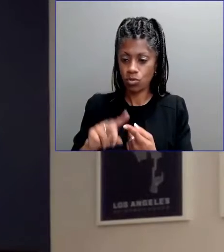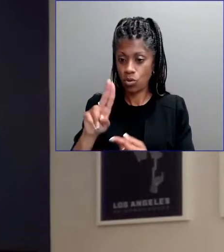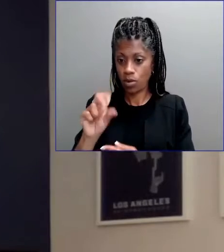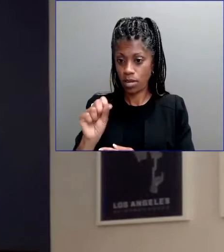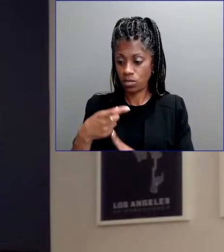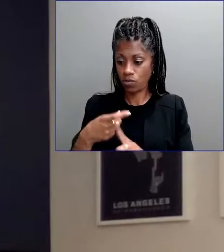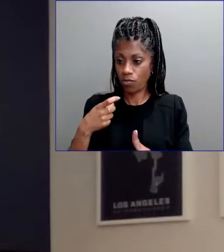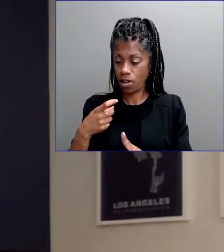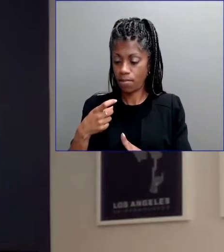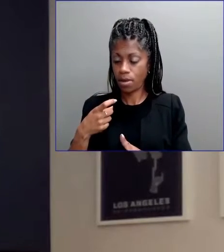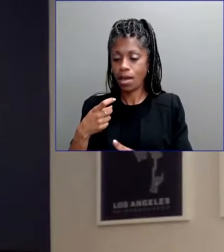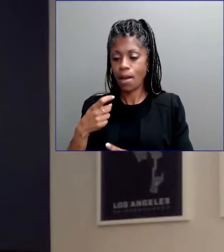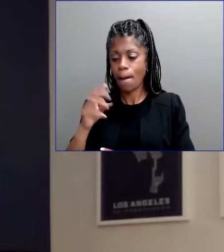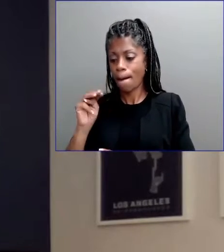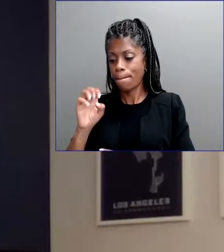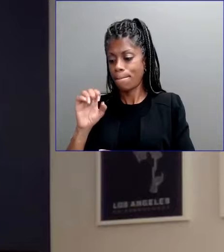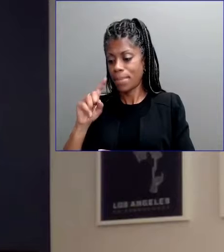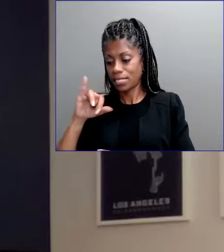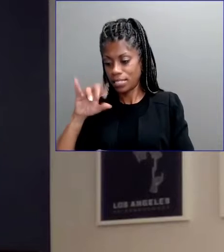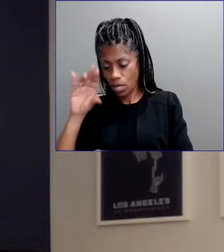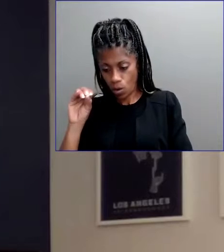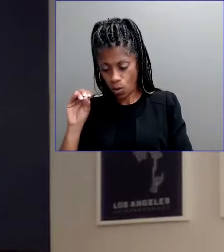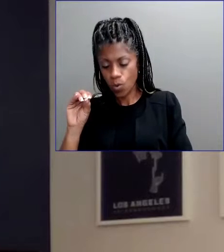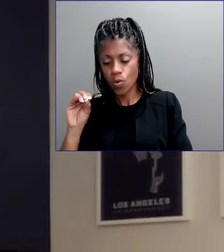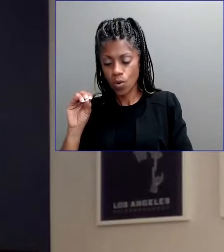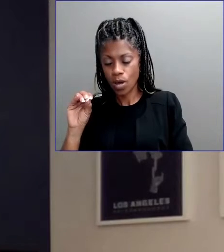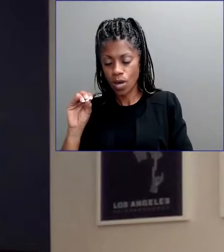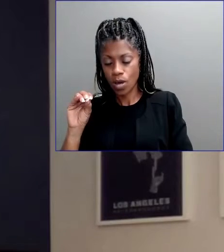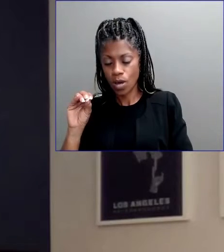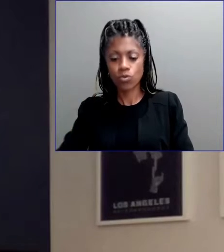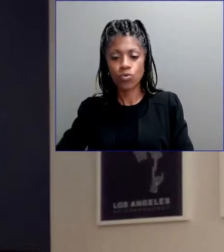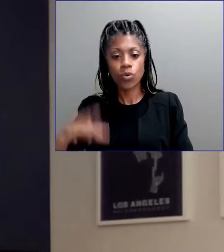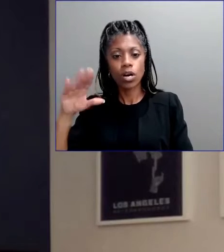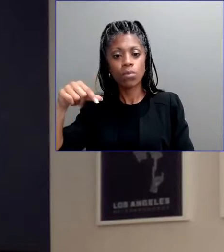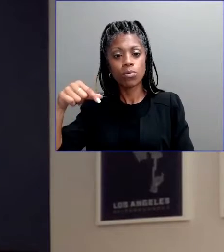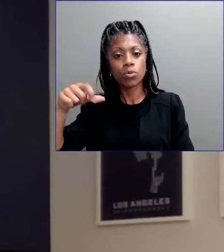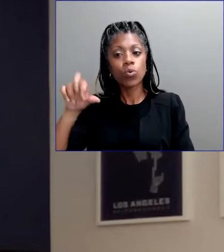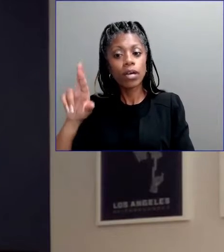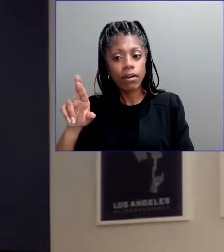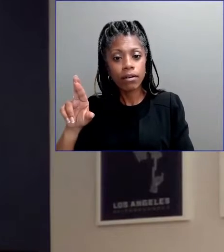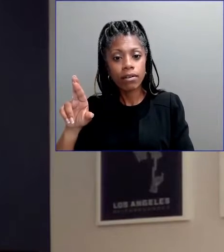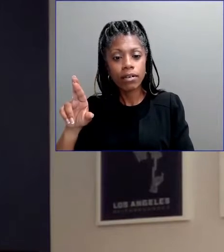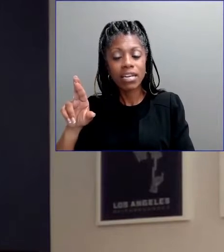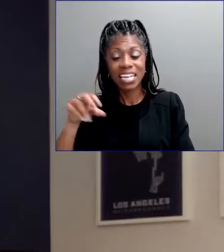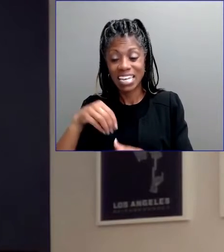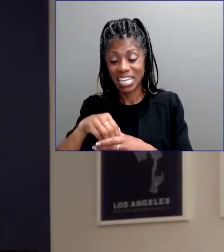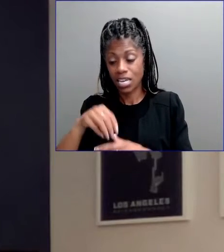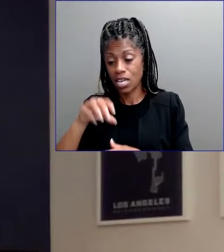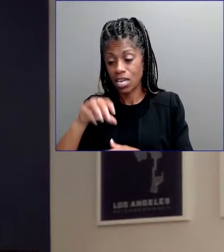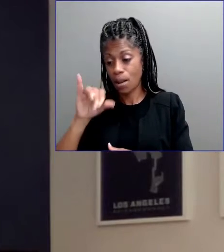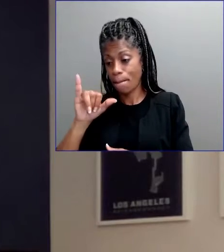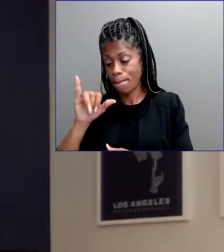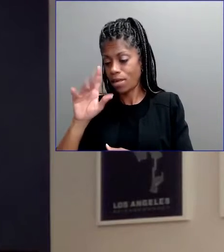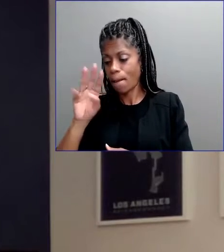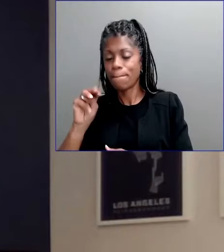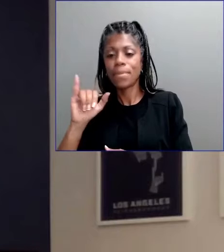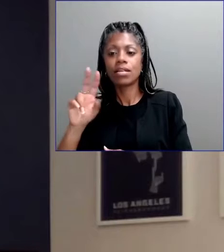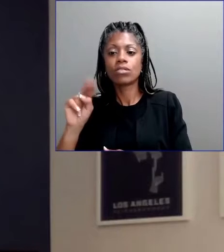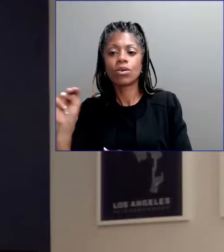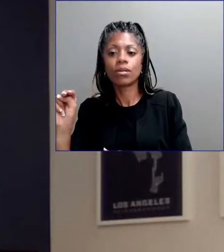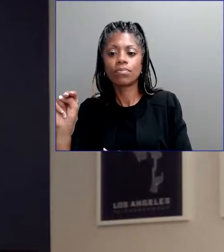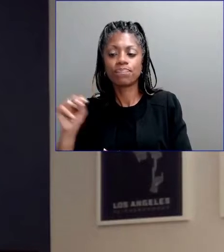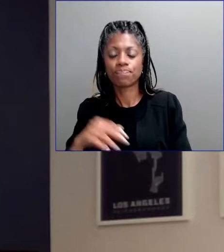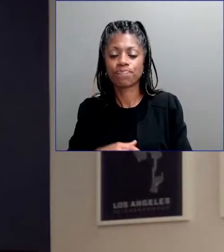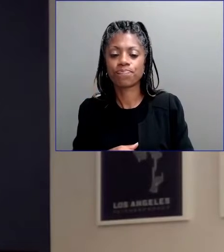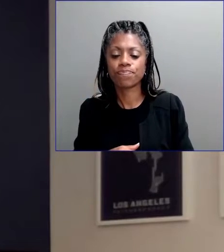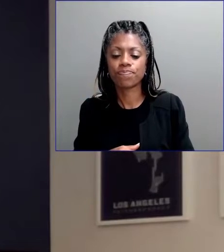queer and undocumented in Minneapolis, Minnesota. I have a degree in communications from the University of Minnesota, and oftentimes growing up